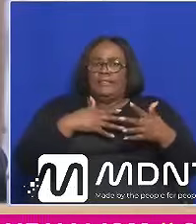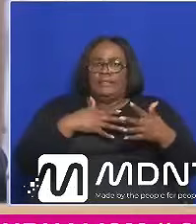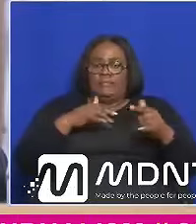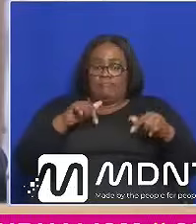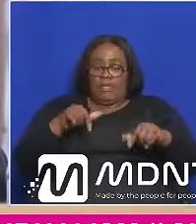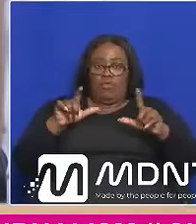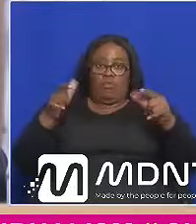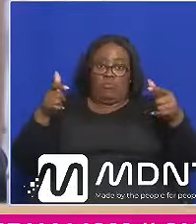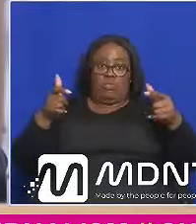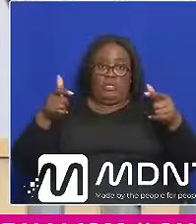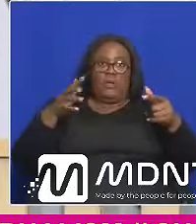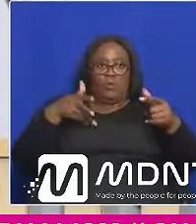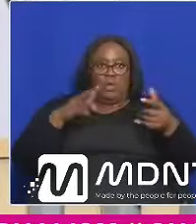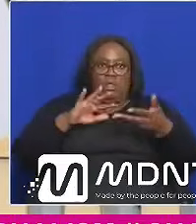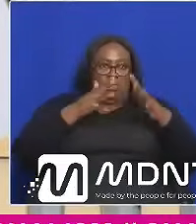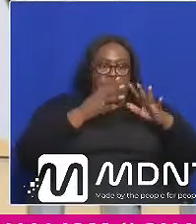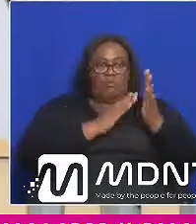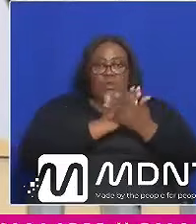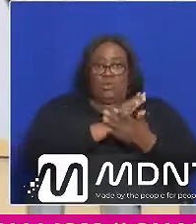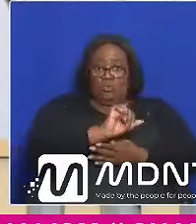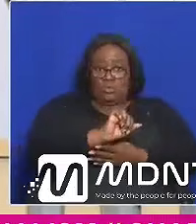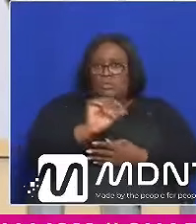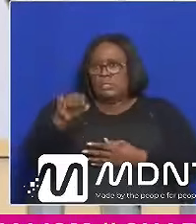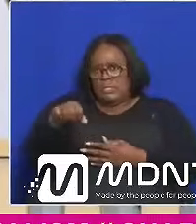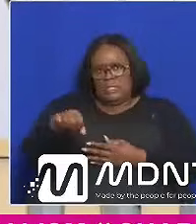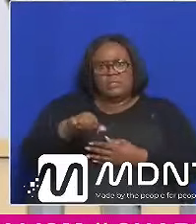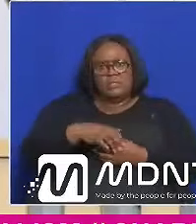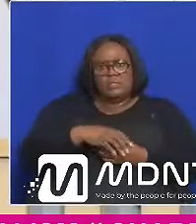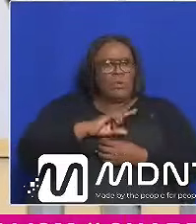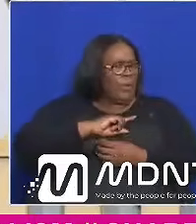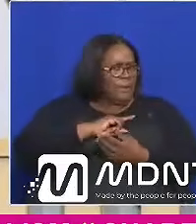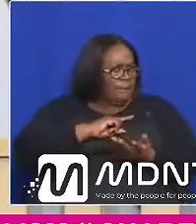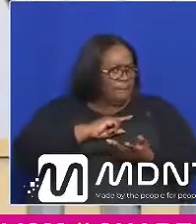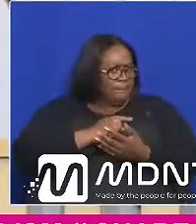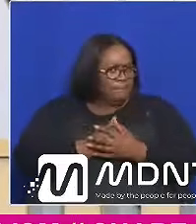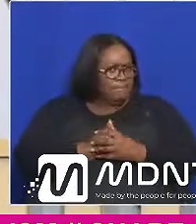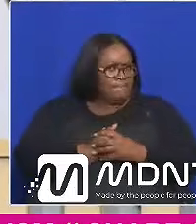infringe your rights? It will, of course. Why? And how?